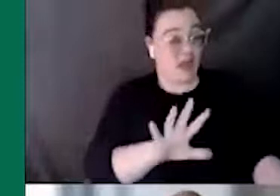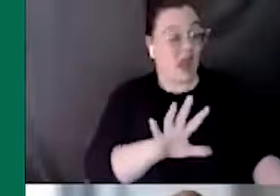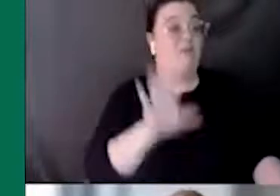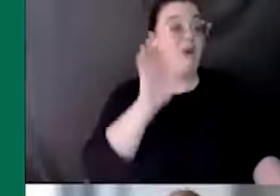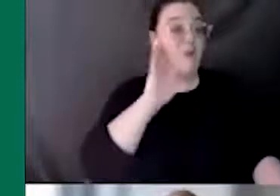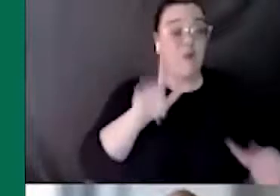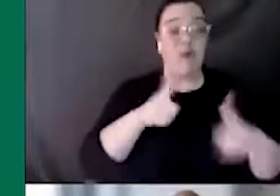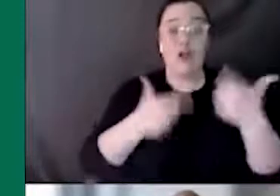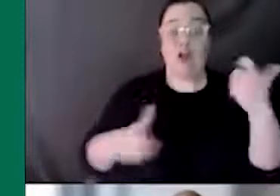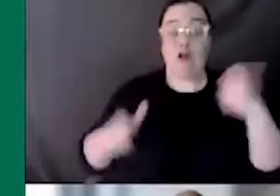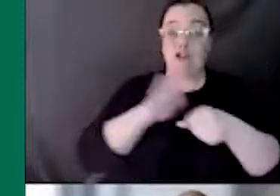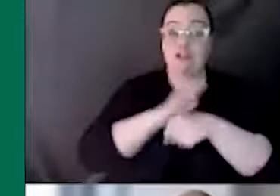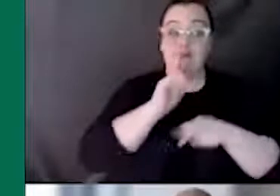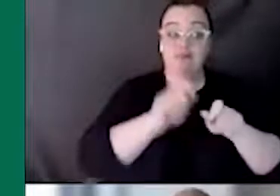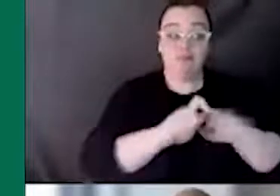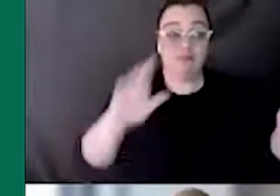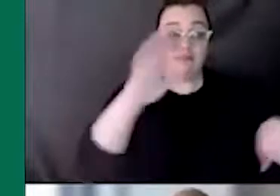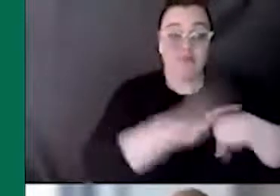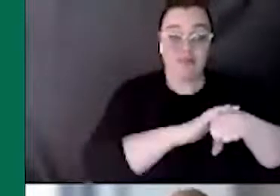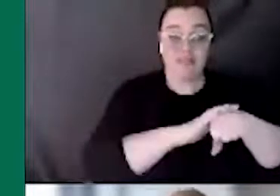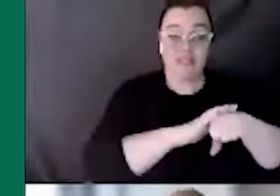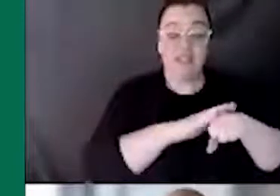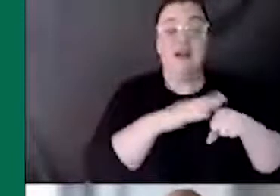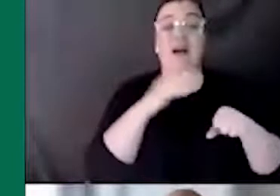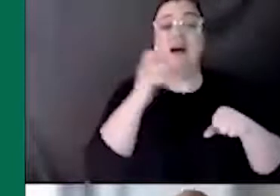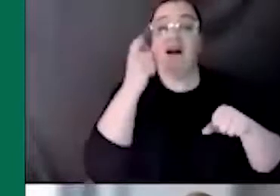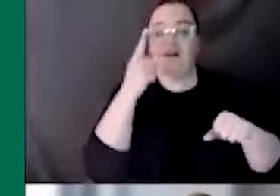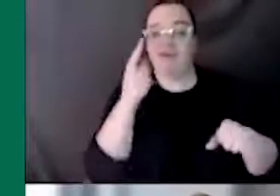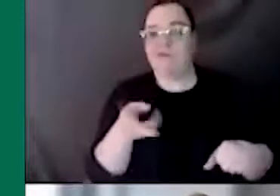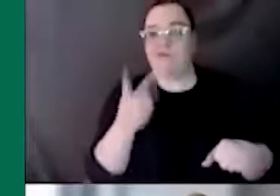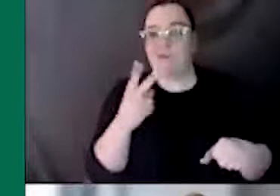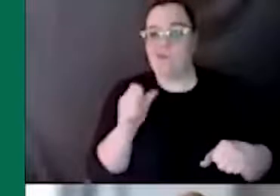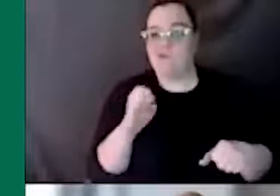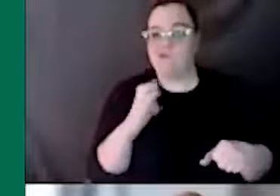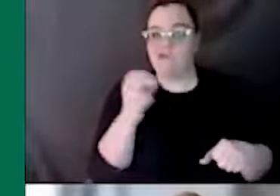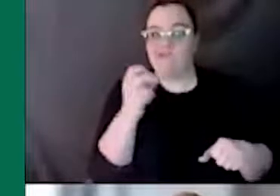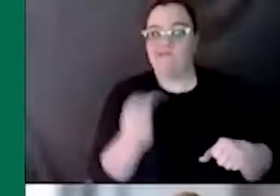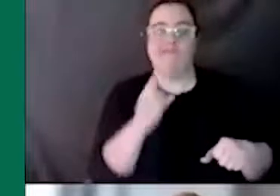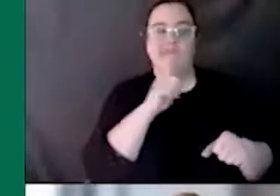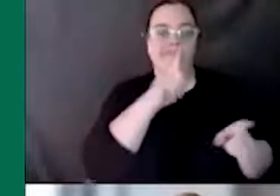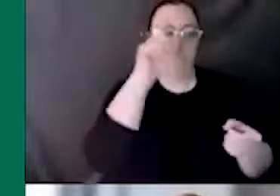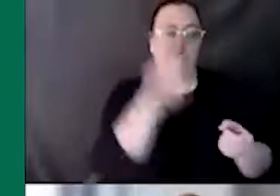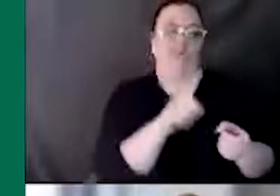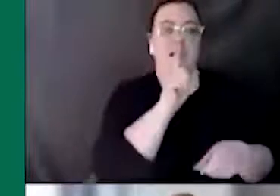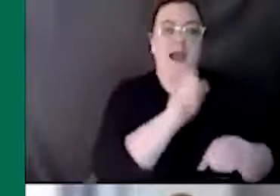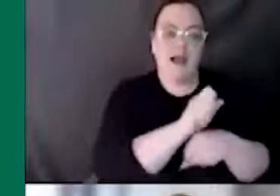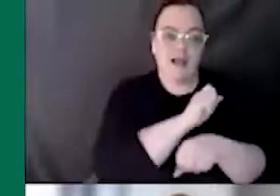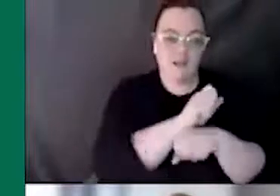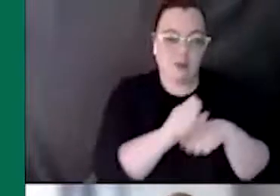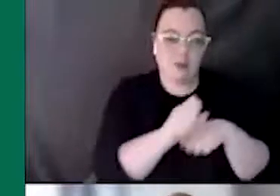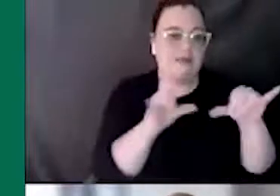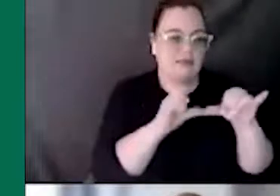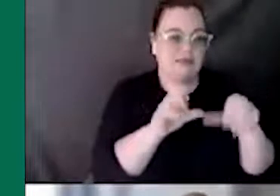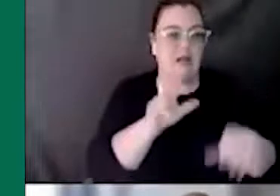issue alerts, although that was quickly, like within 2 seconds, revised down closer to the actual magnitude that was